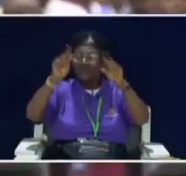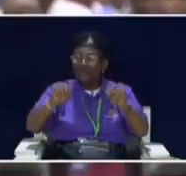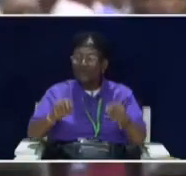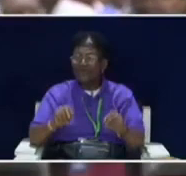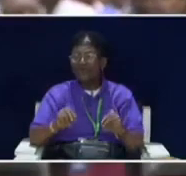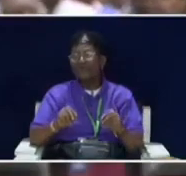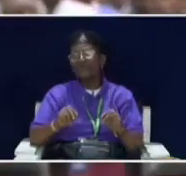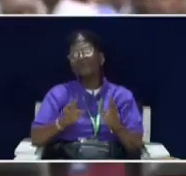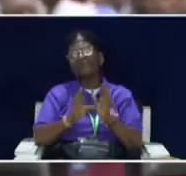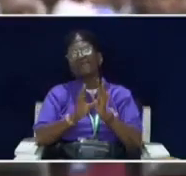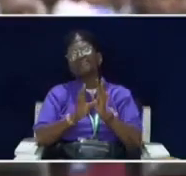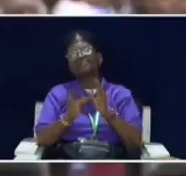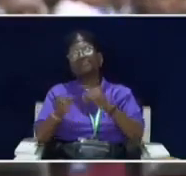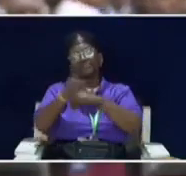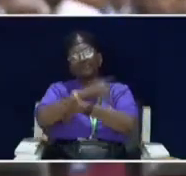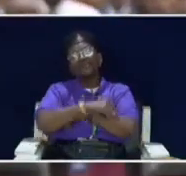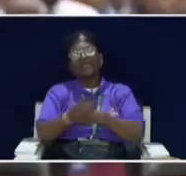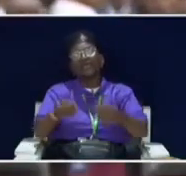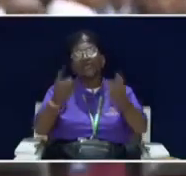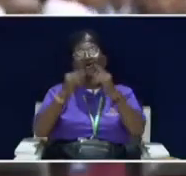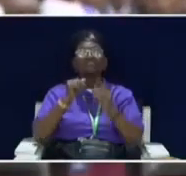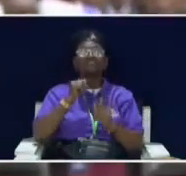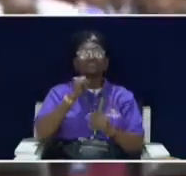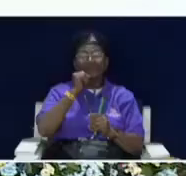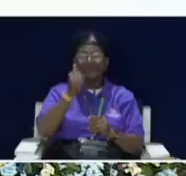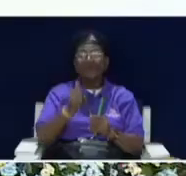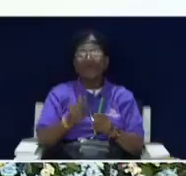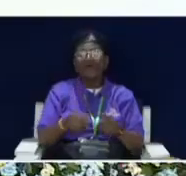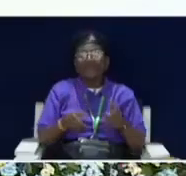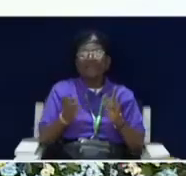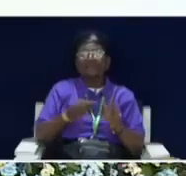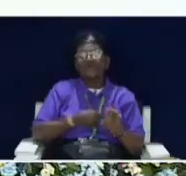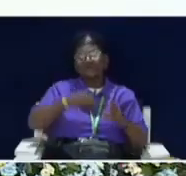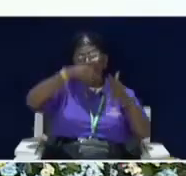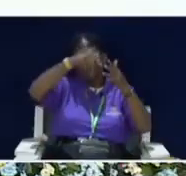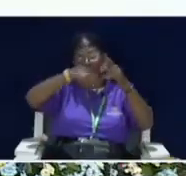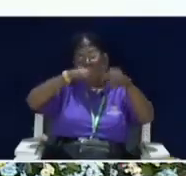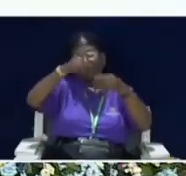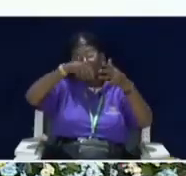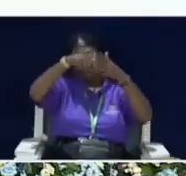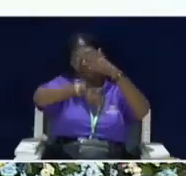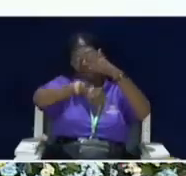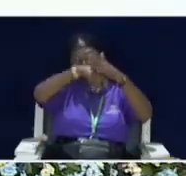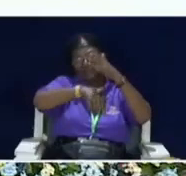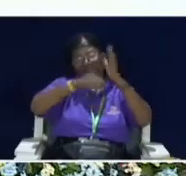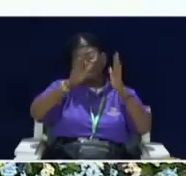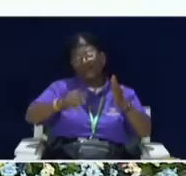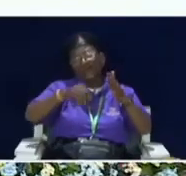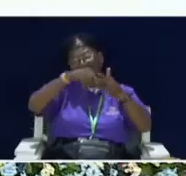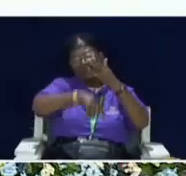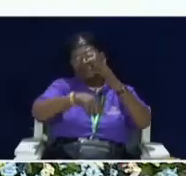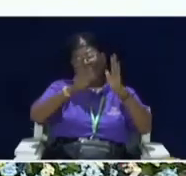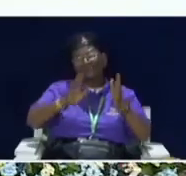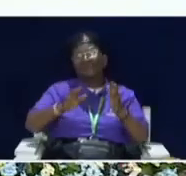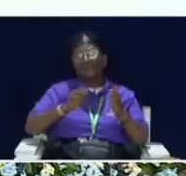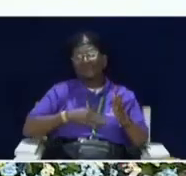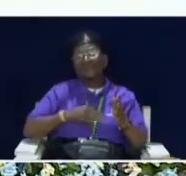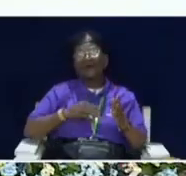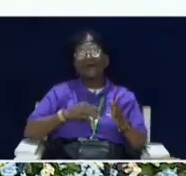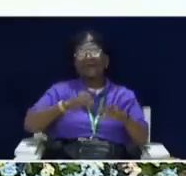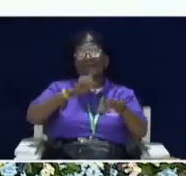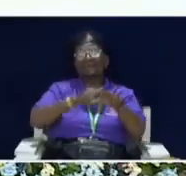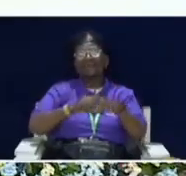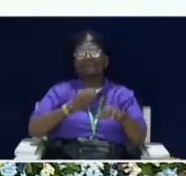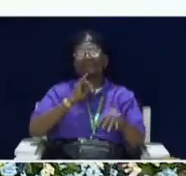Now let's go deeper. Let's go deeper. Let's go deeper. Let's go deeper. Let's go deeper. My time is up. I'm on borrowed time